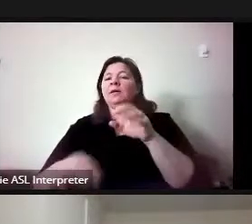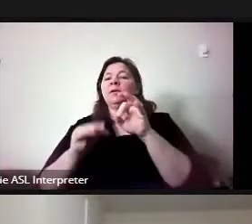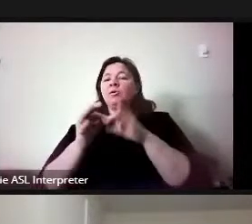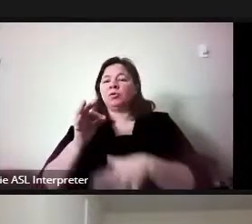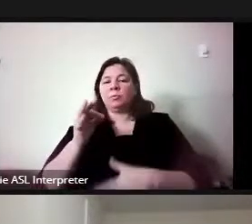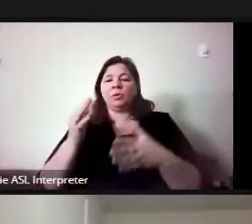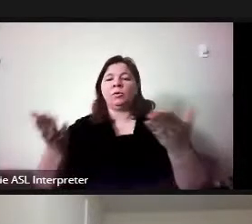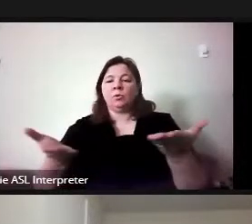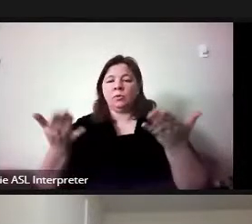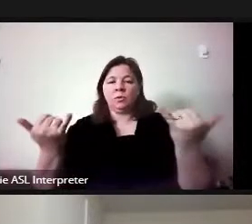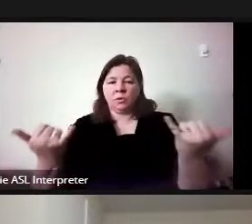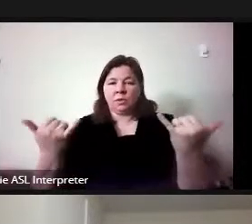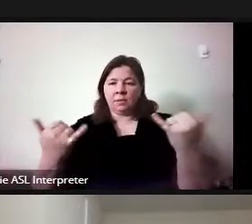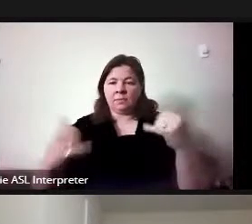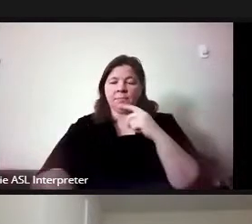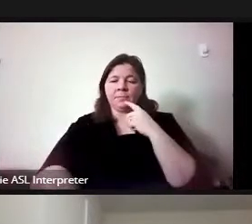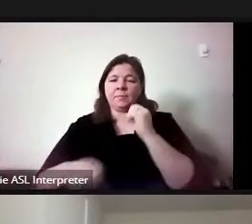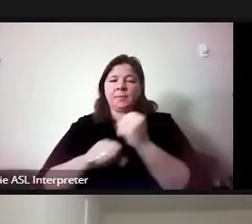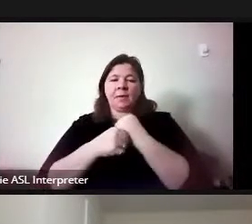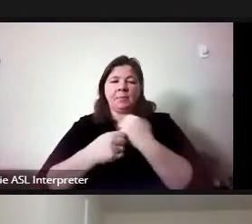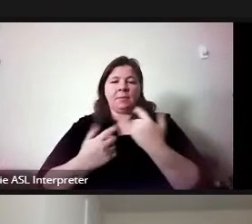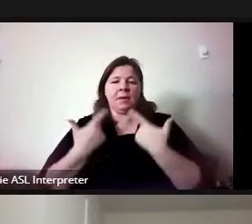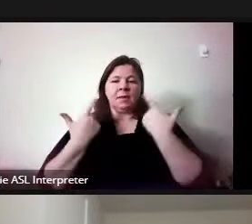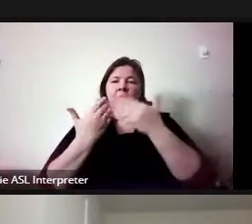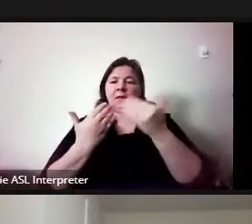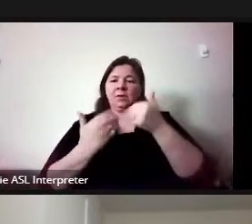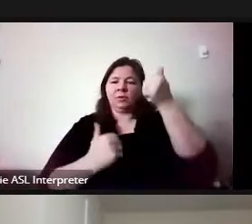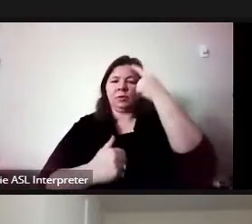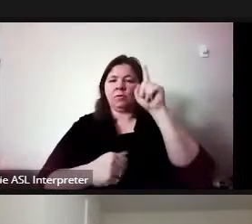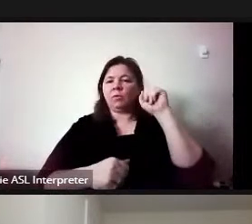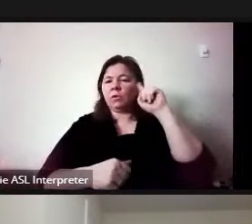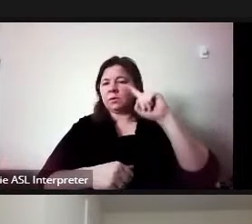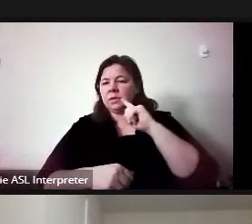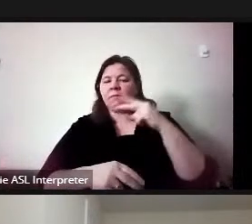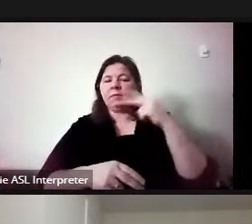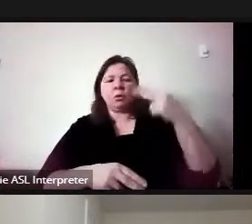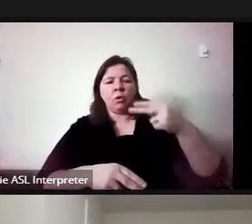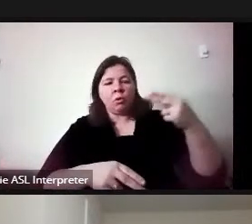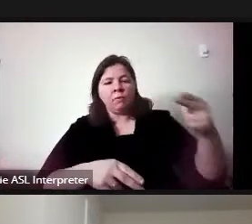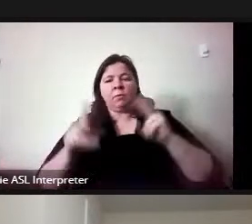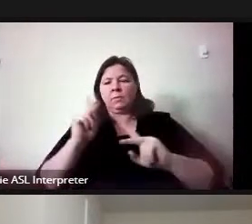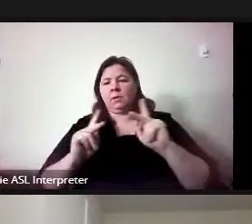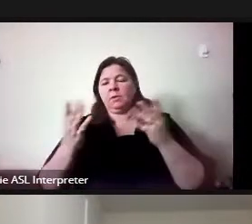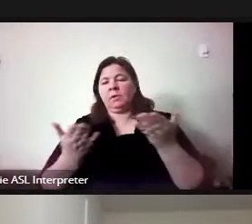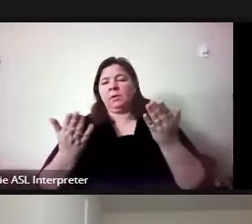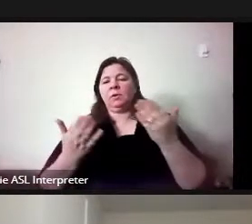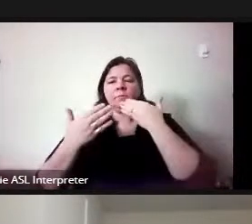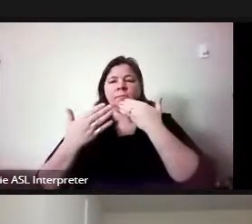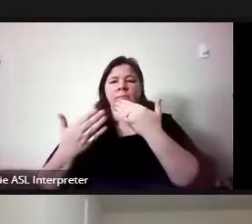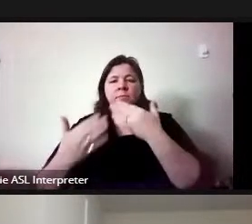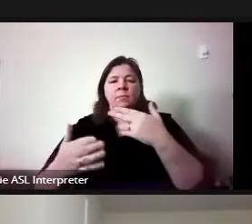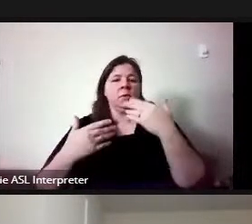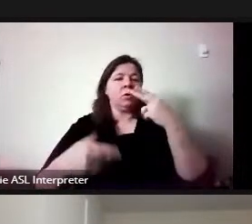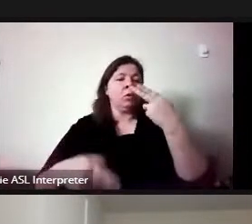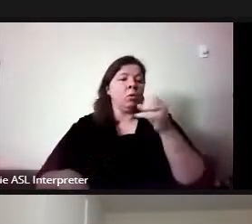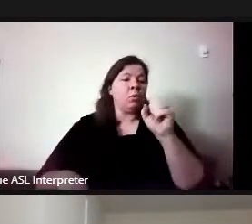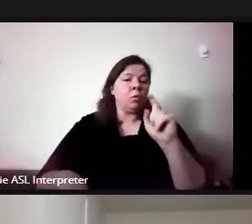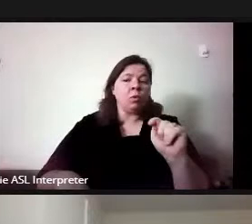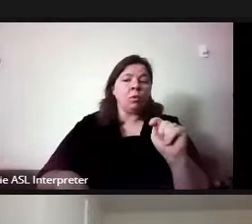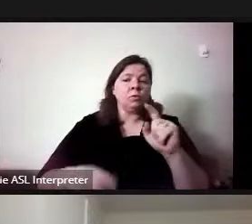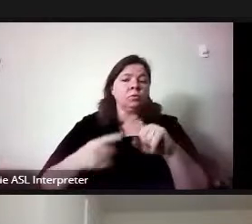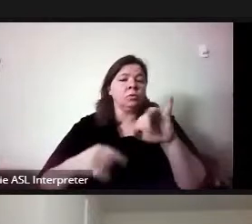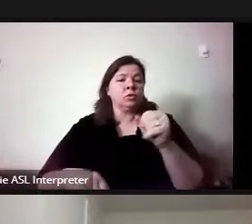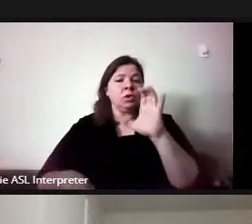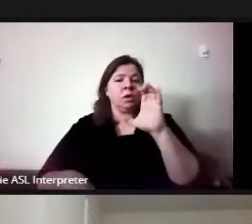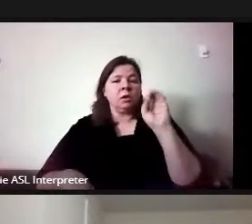with us today, which is going to make life a lot easier for those who are deaf and hard of hearing. Thank you to our host, Jacob. I